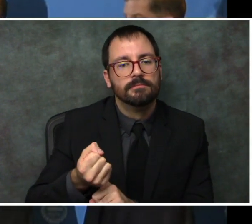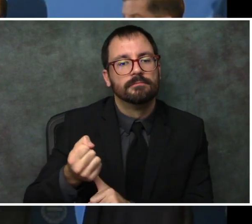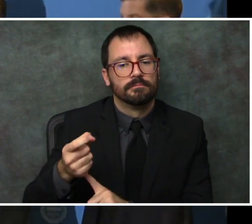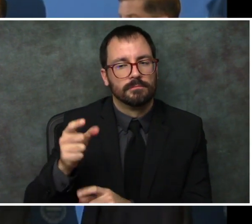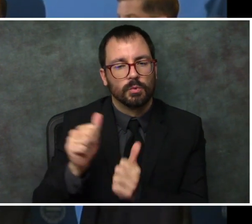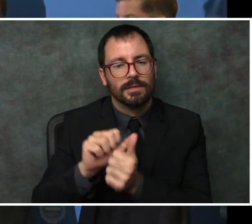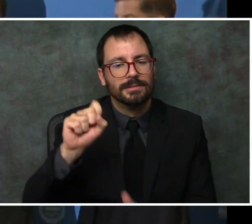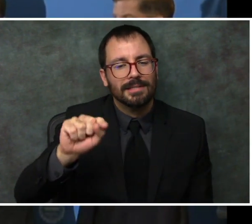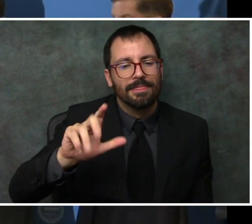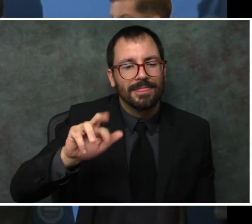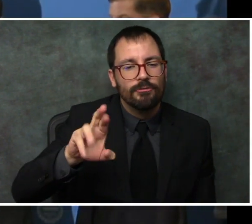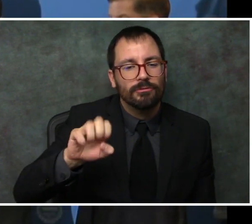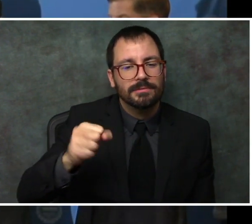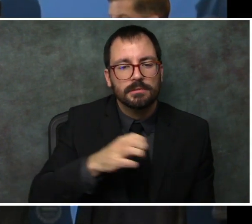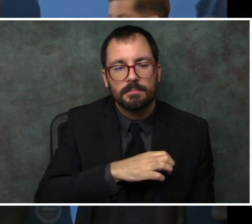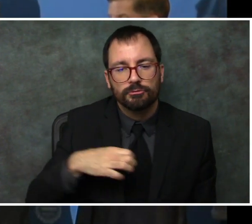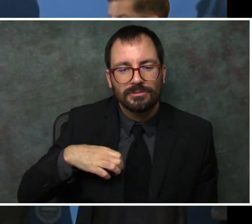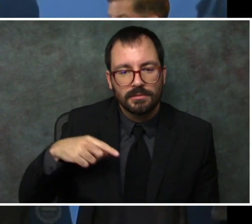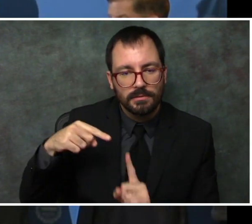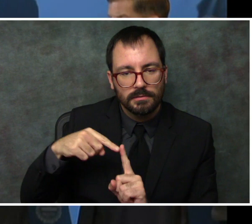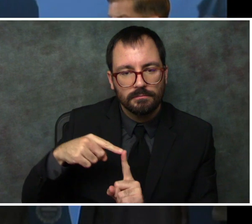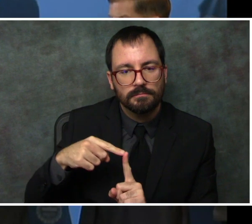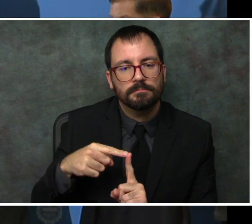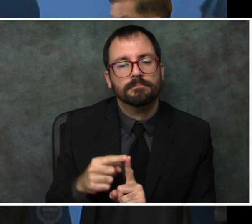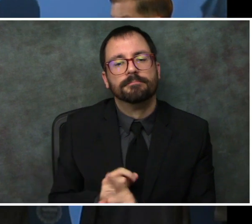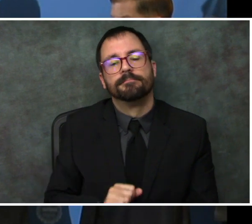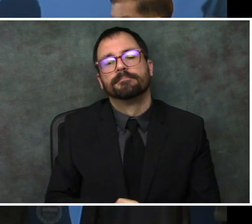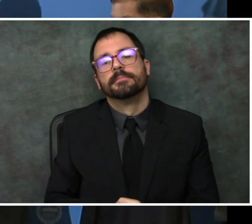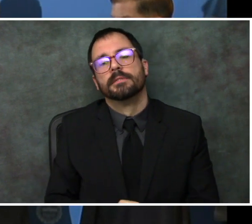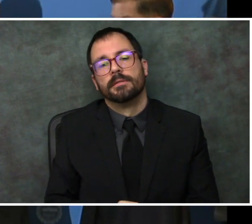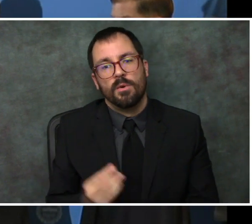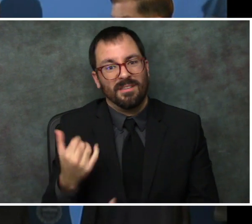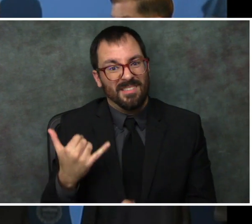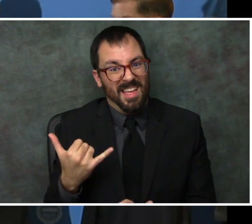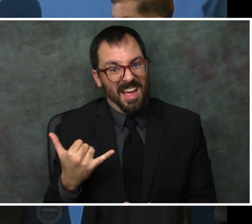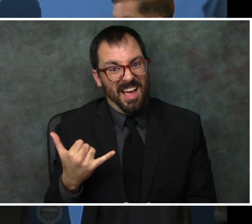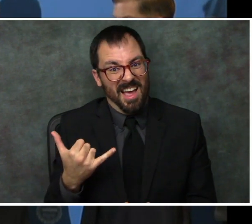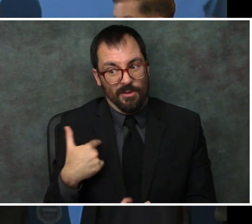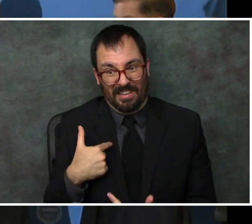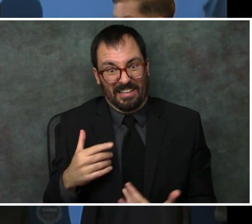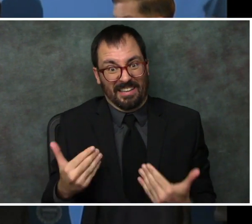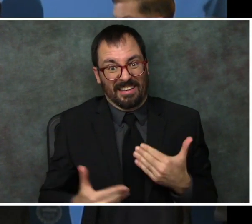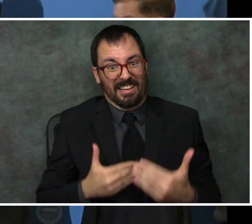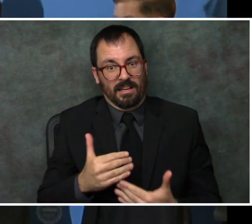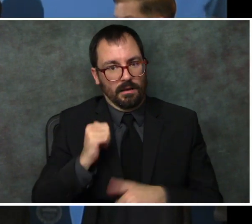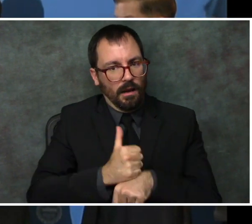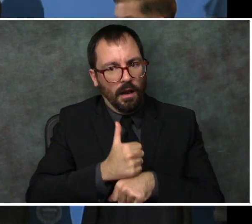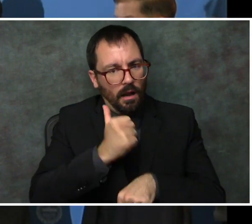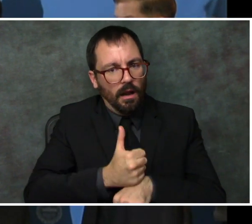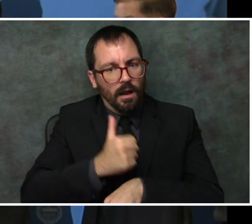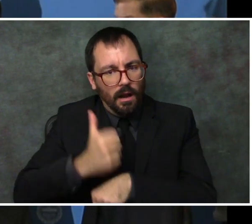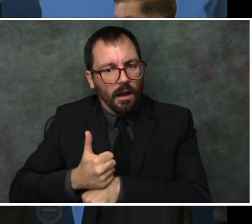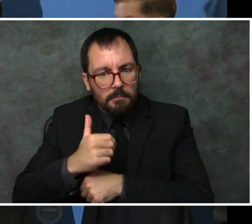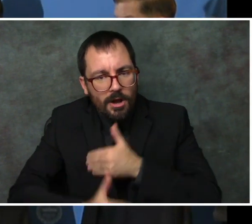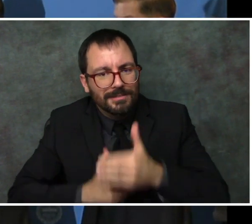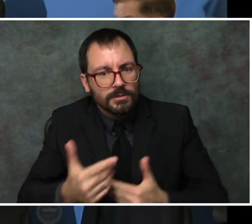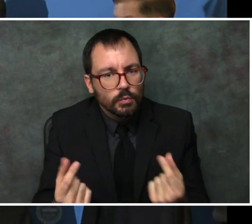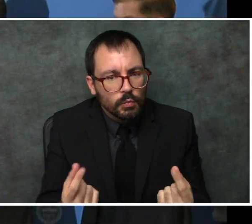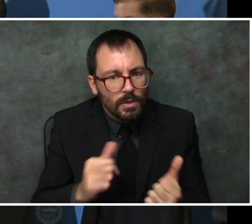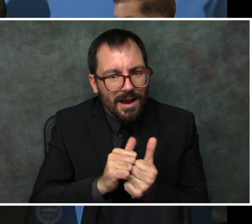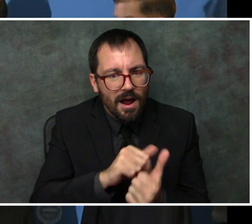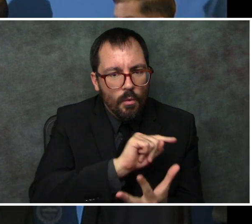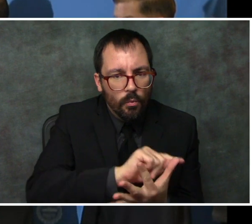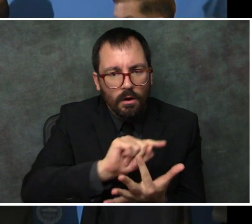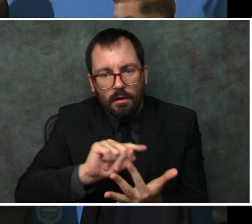that we will investigate any and all complaints about systemic racism. I'm reminded of a case